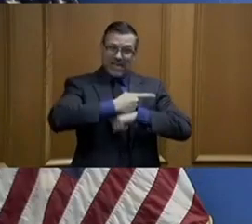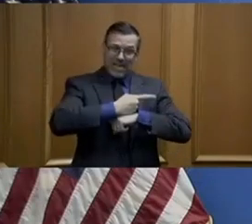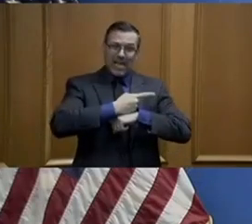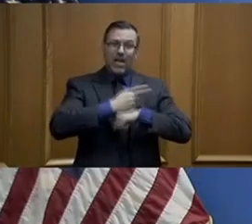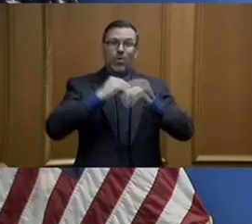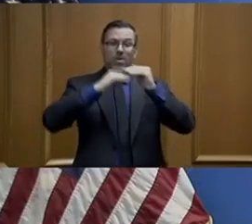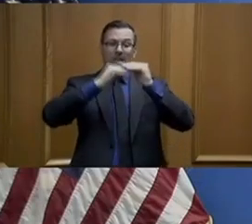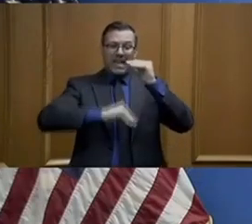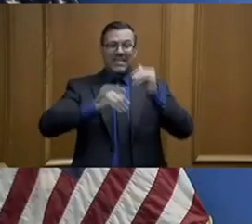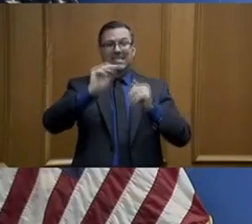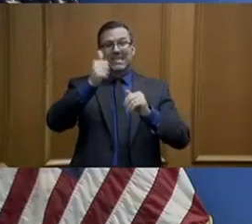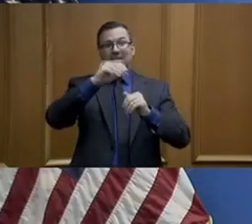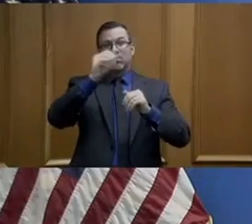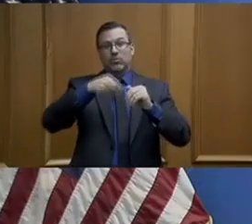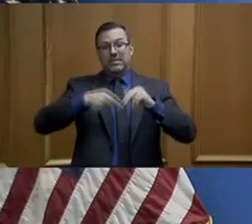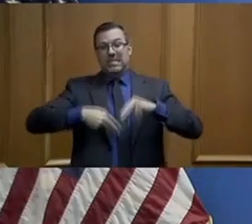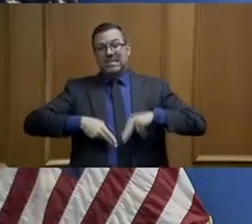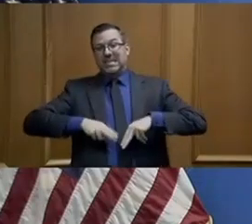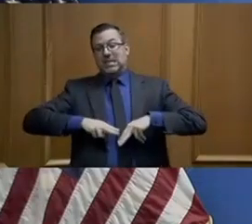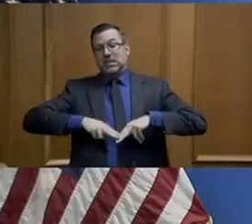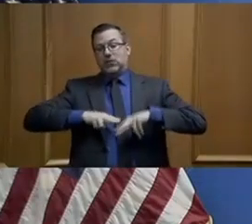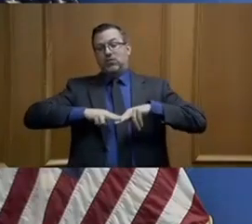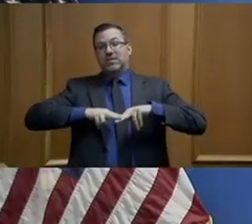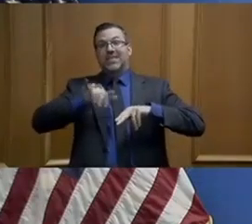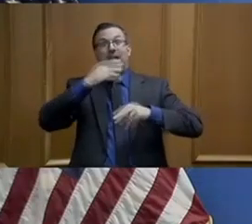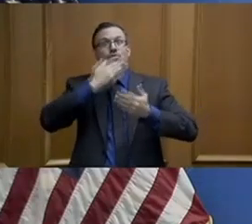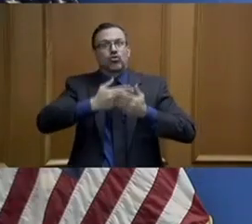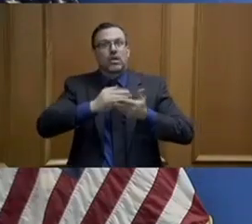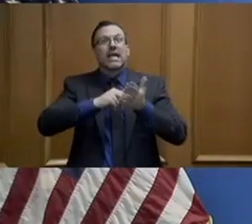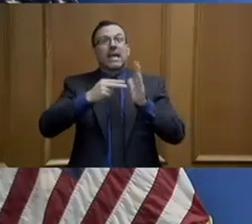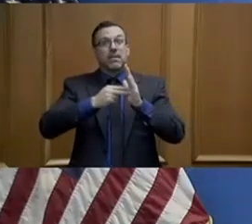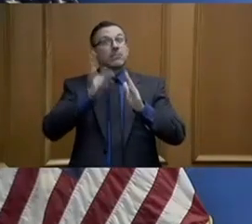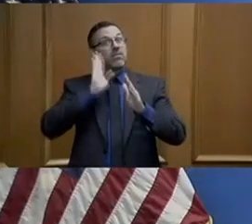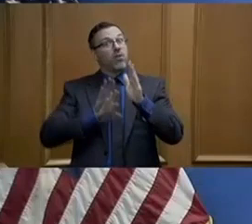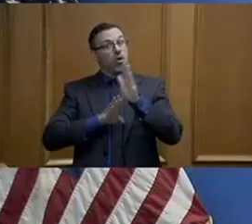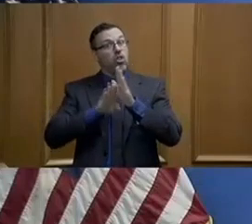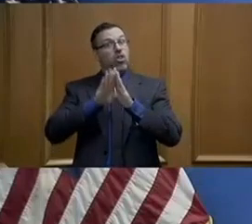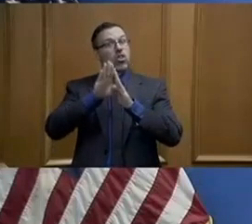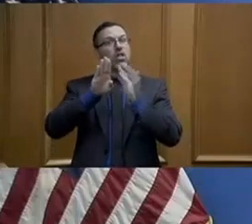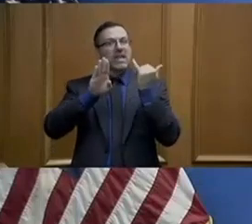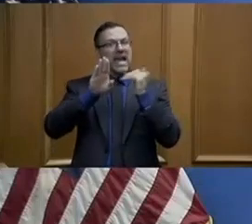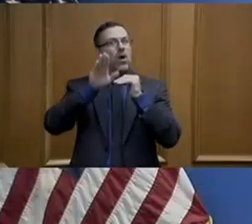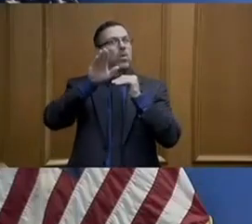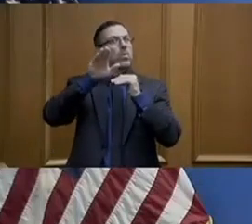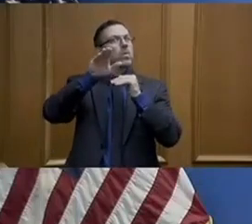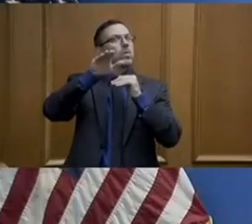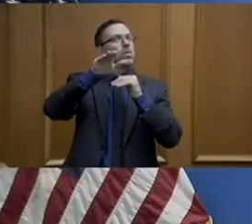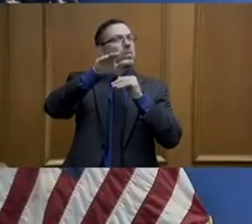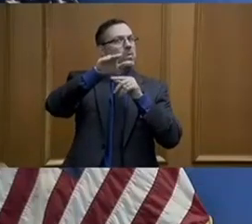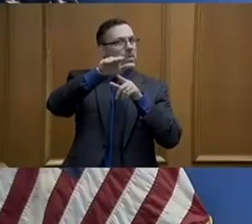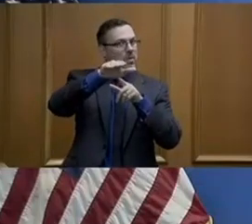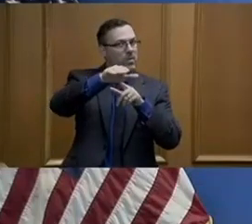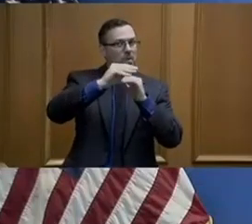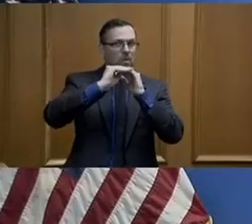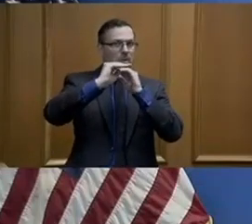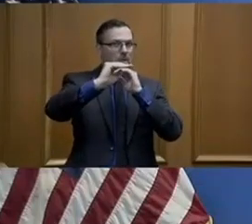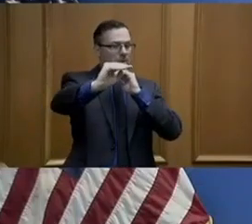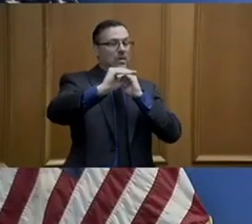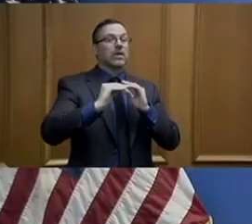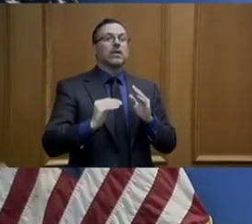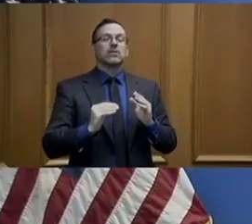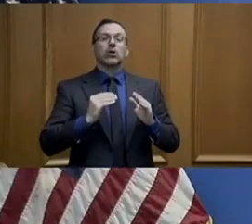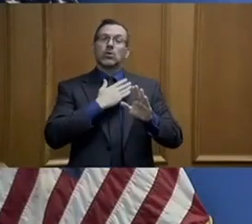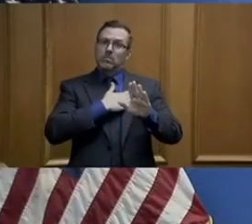single-digit percentage increase. That's really good. That means our curve is flattening. And so we want people to continue their efforts and